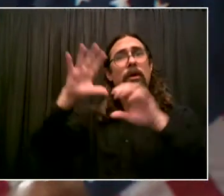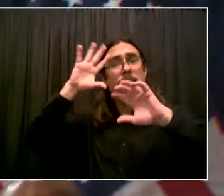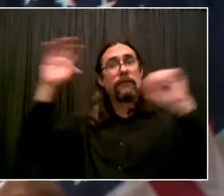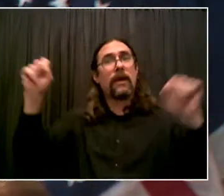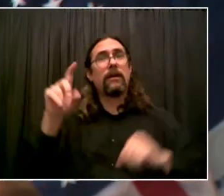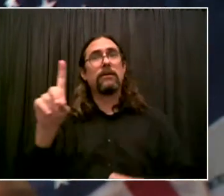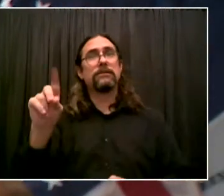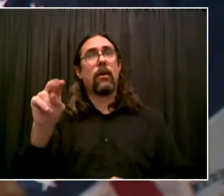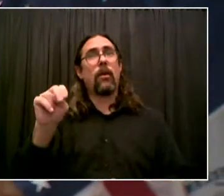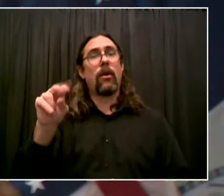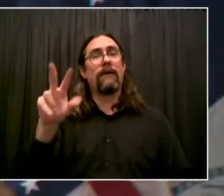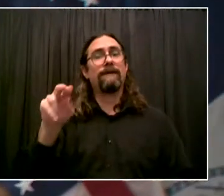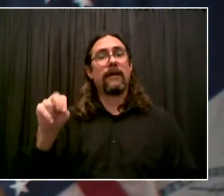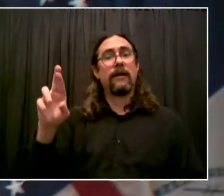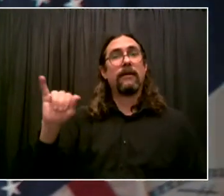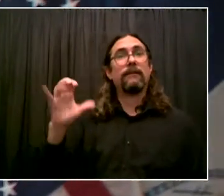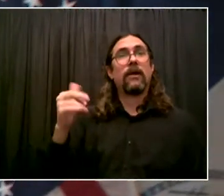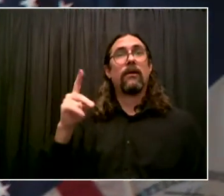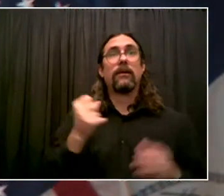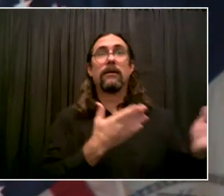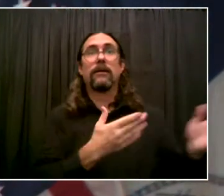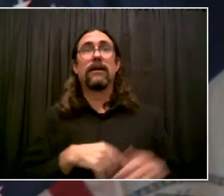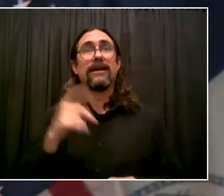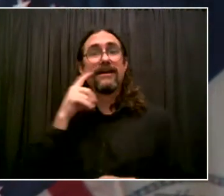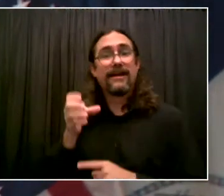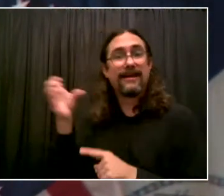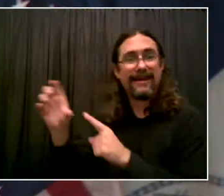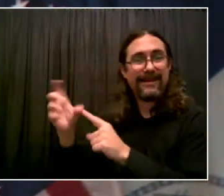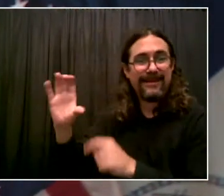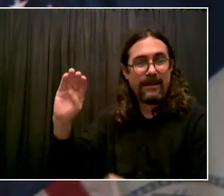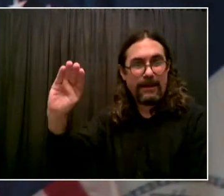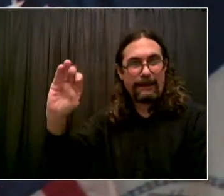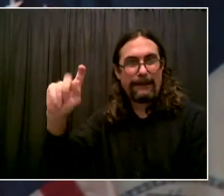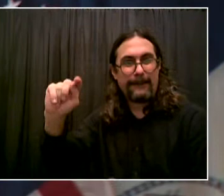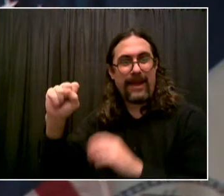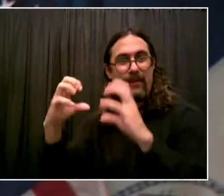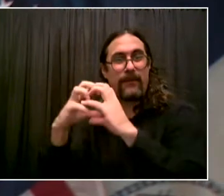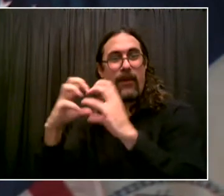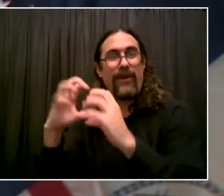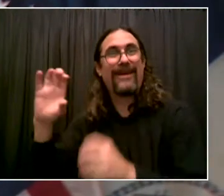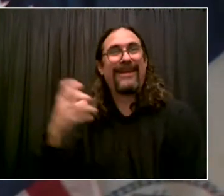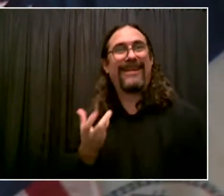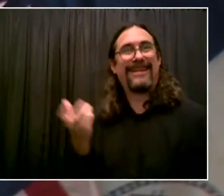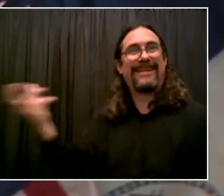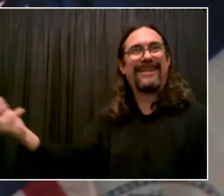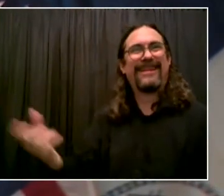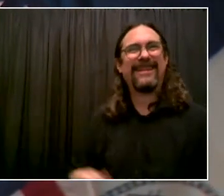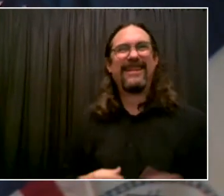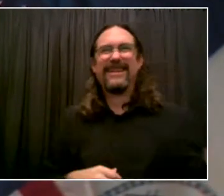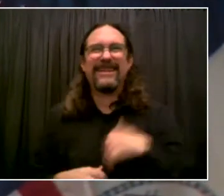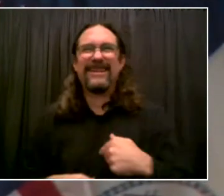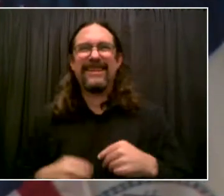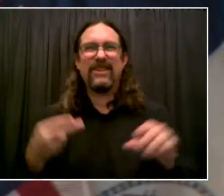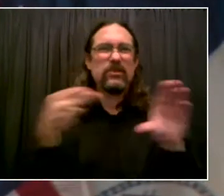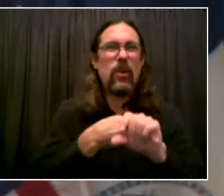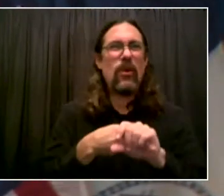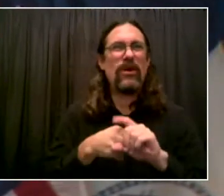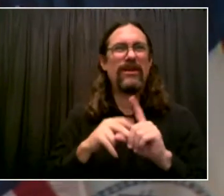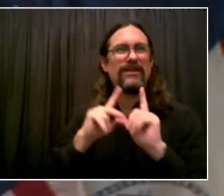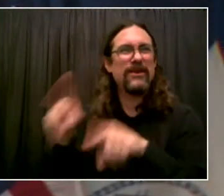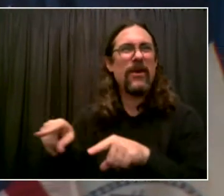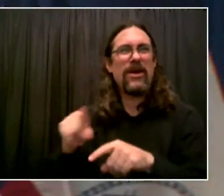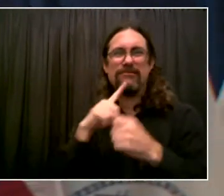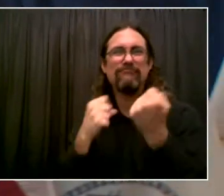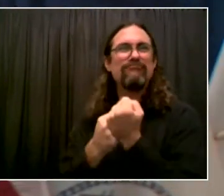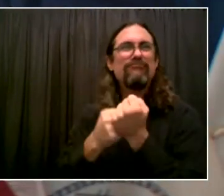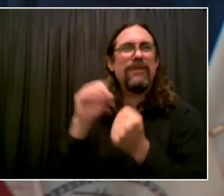York Mets. We hope to continue to try to convert you. Yeah, this is cool. This could do it right there. Well,